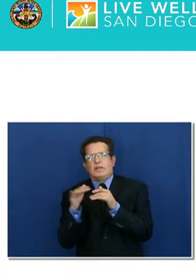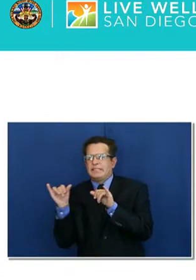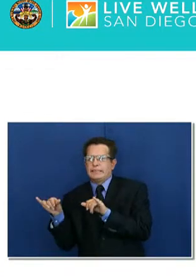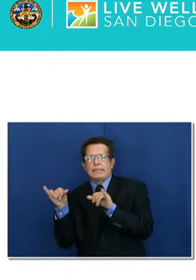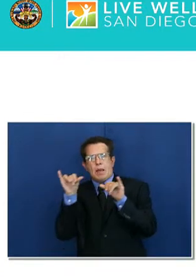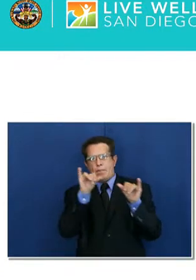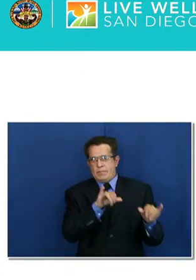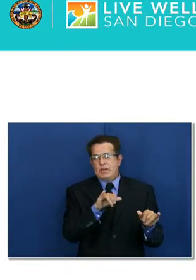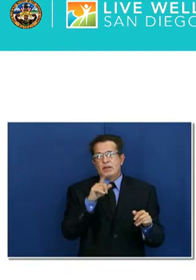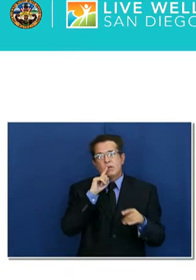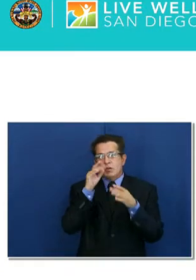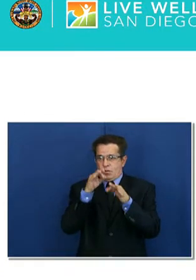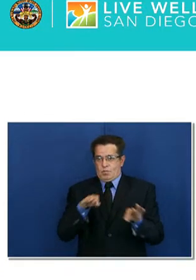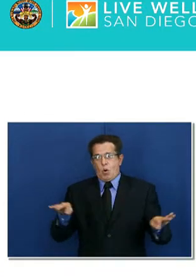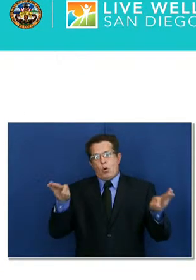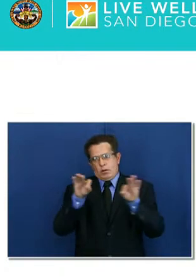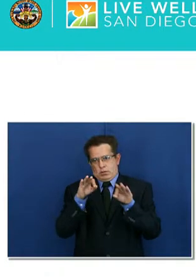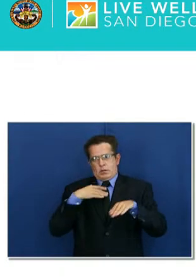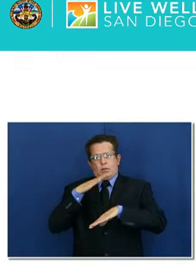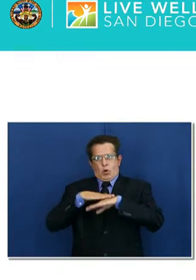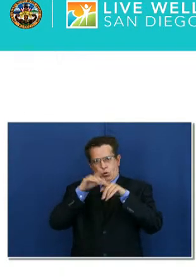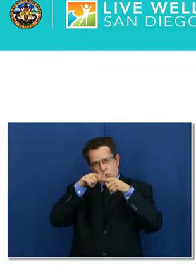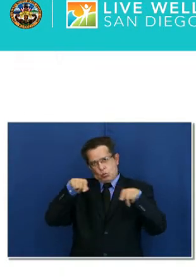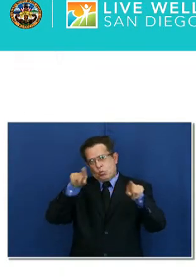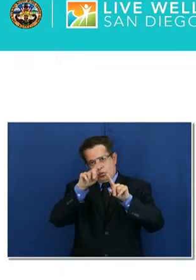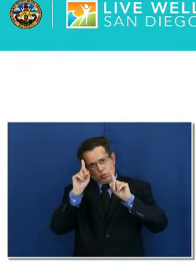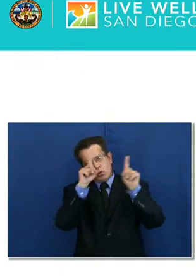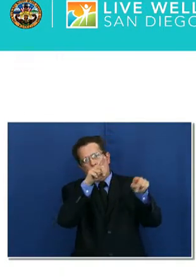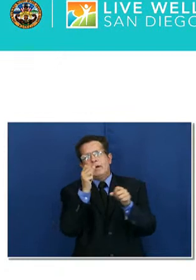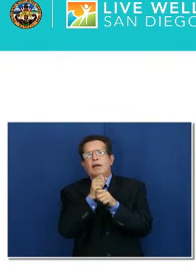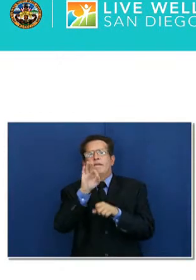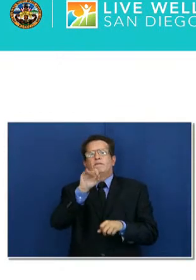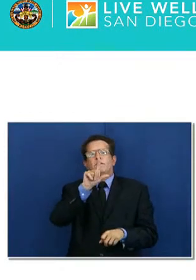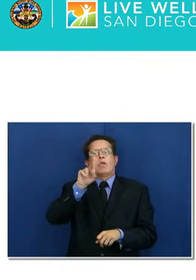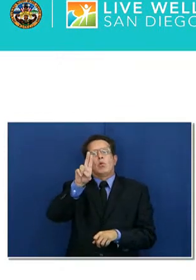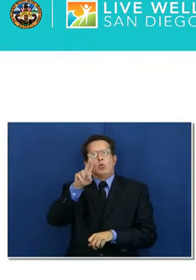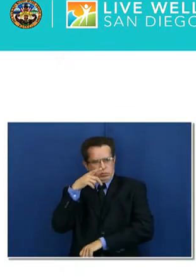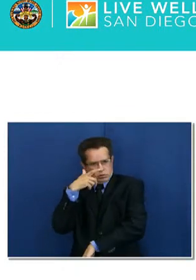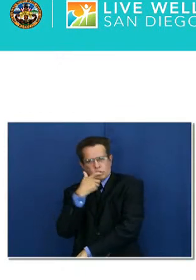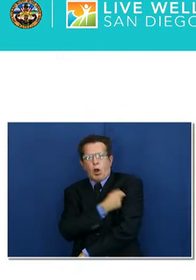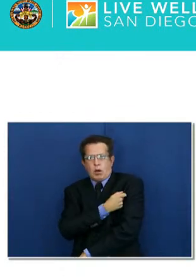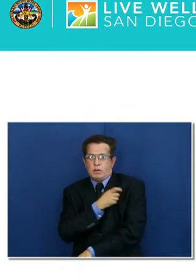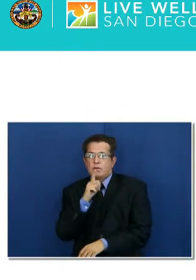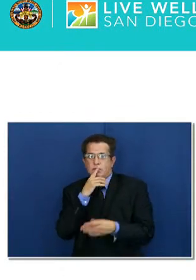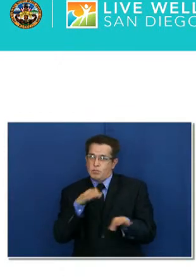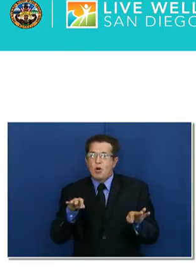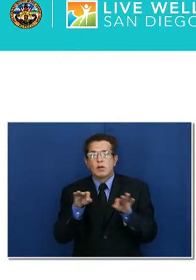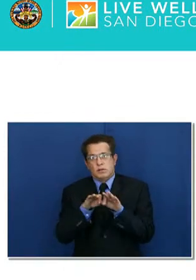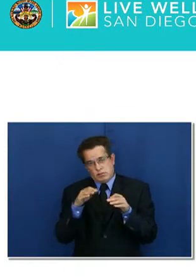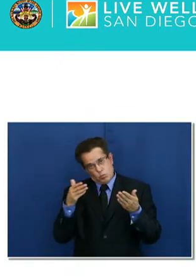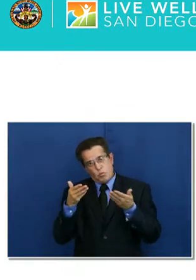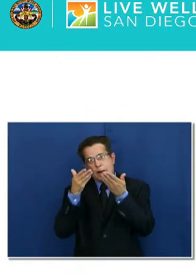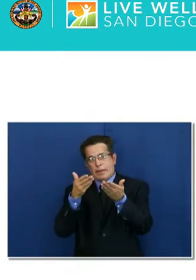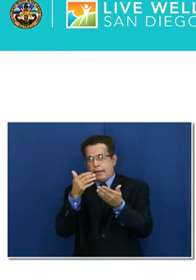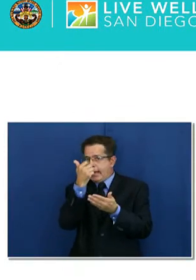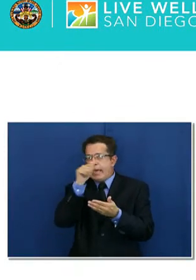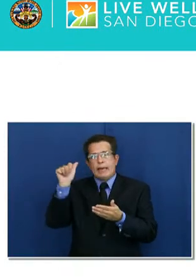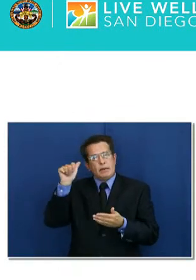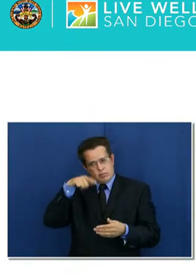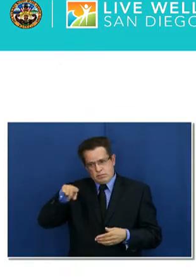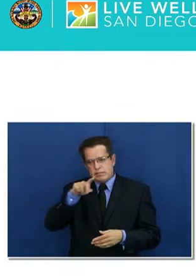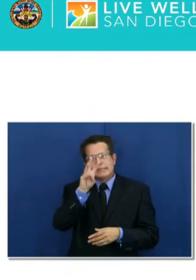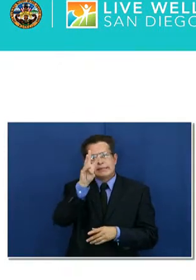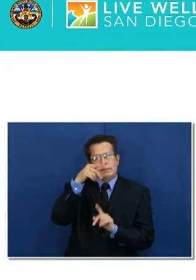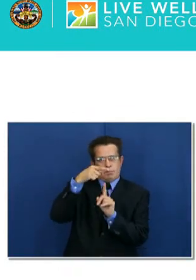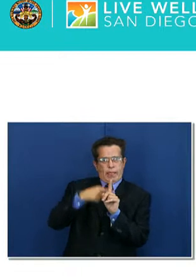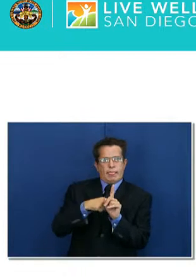importance of getting the influenza vaccine. If it is recommended for everyone 6 months of age